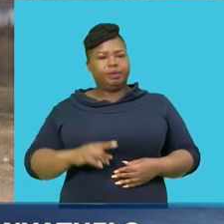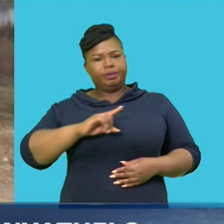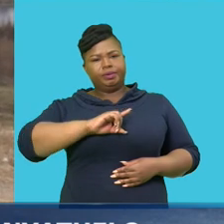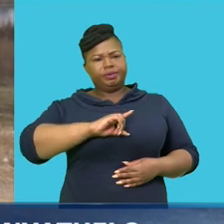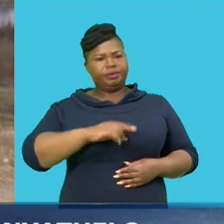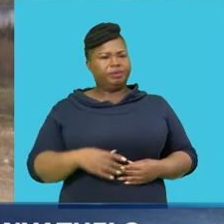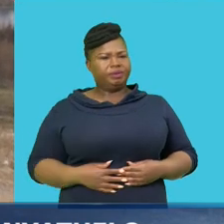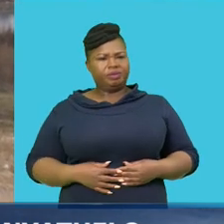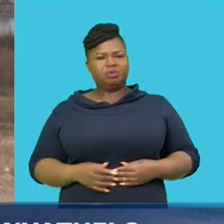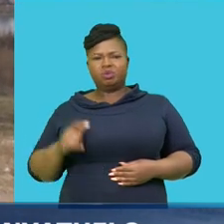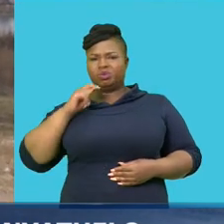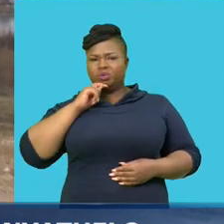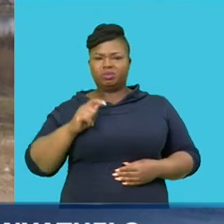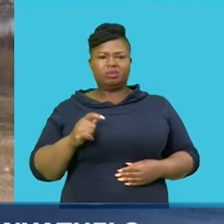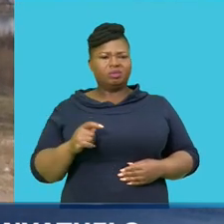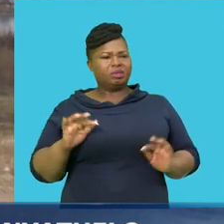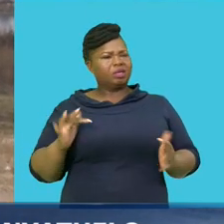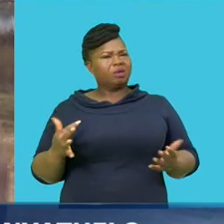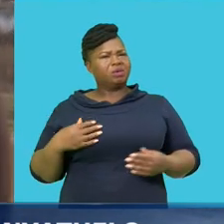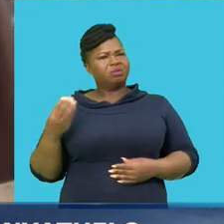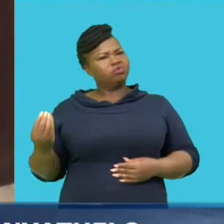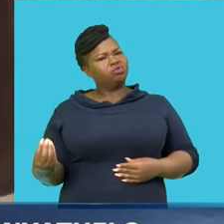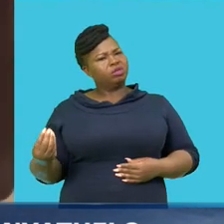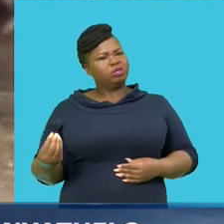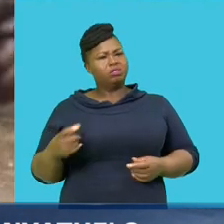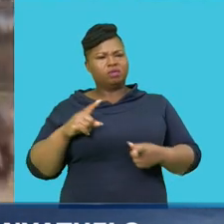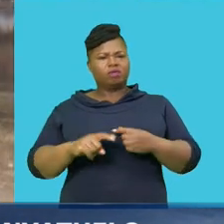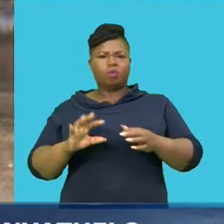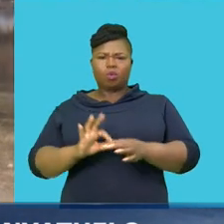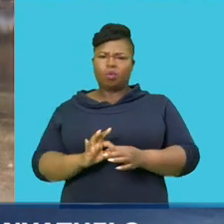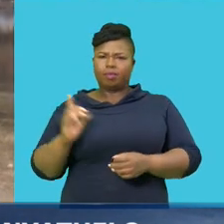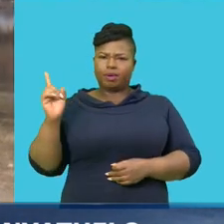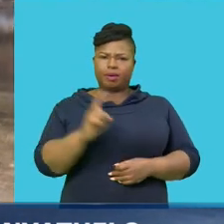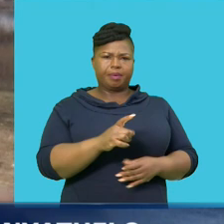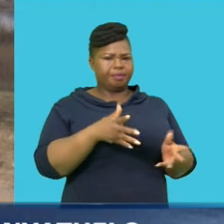it's very daunting ngoba okay, how can a child asuke endlini ezila